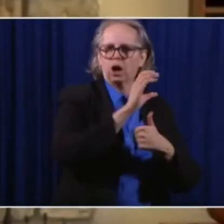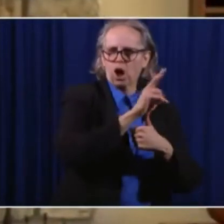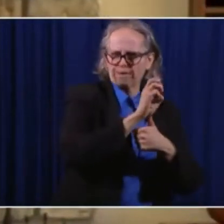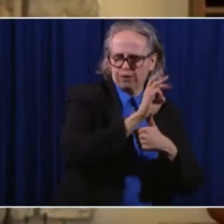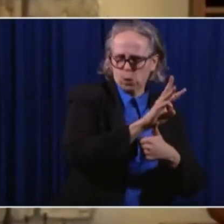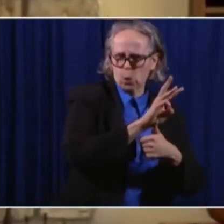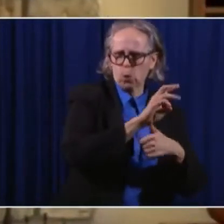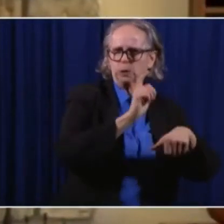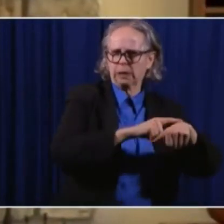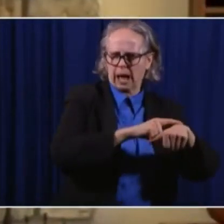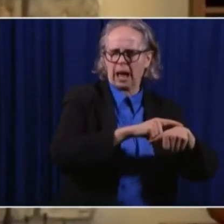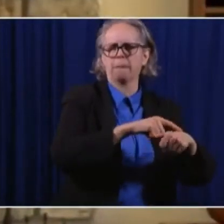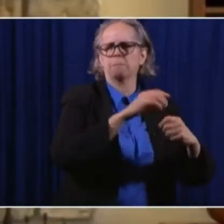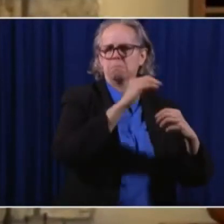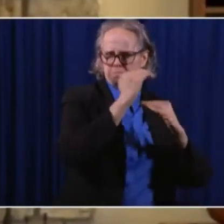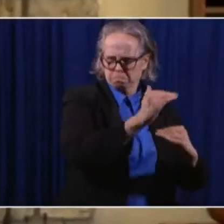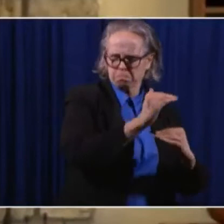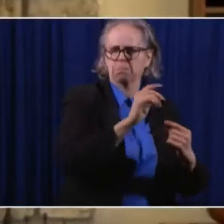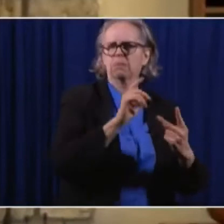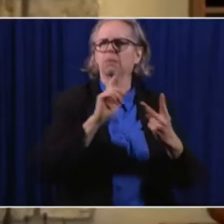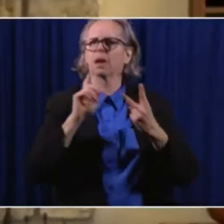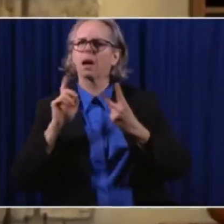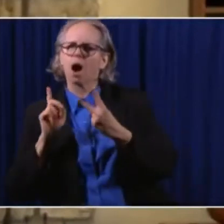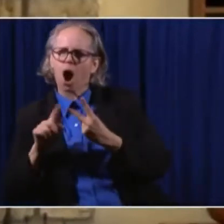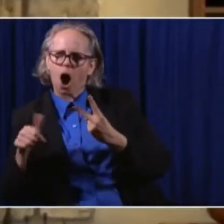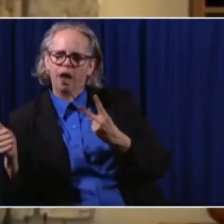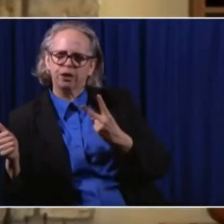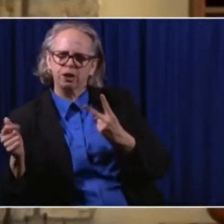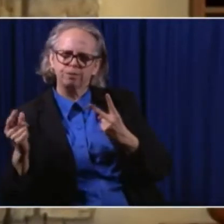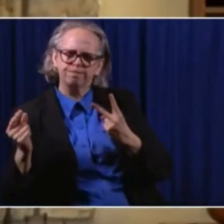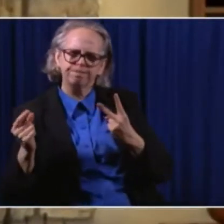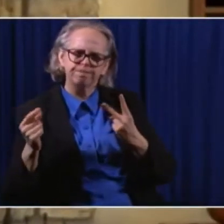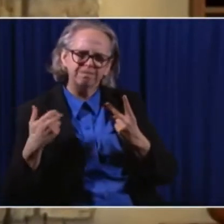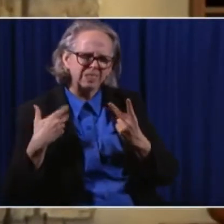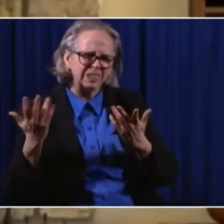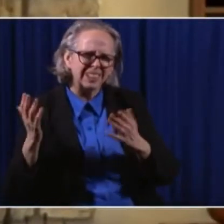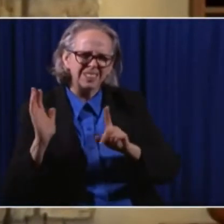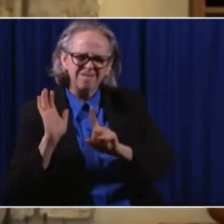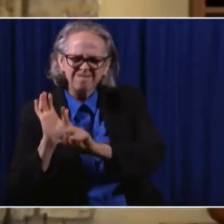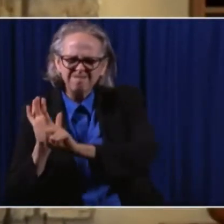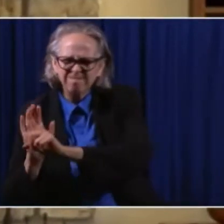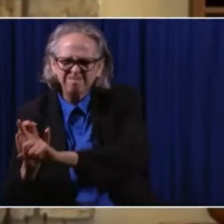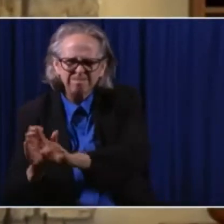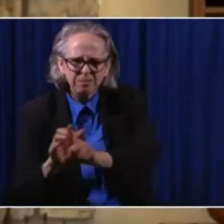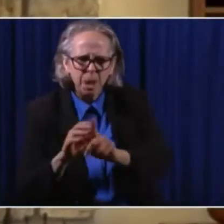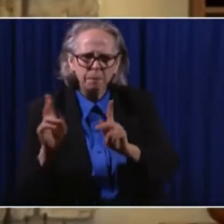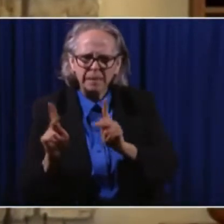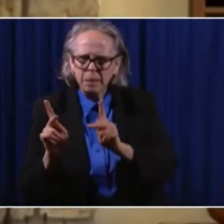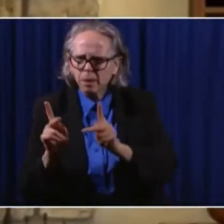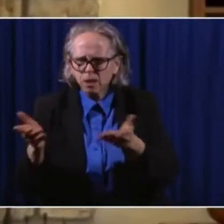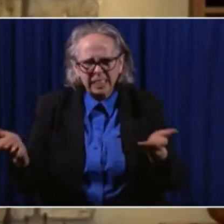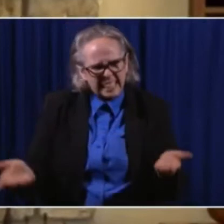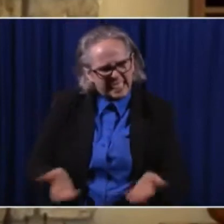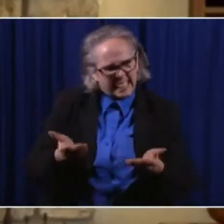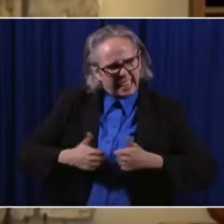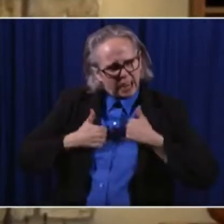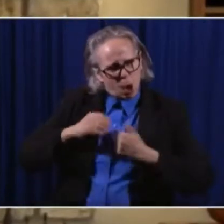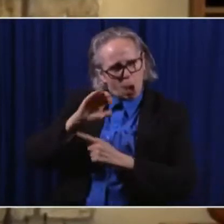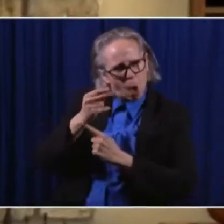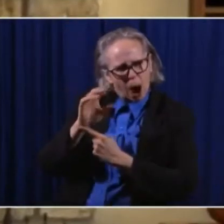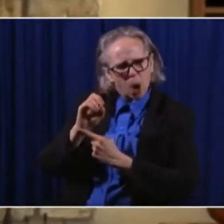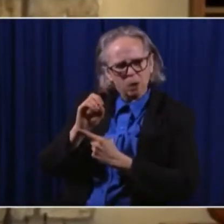Ohioan every day to do at least one thing that reduces your contact with